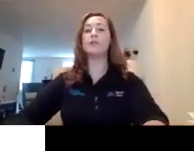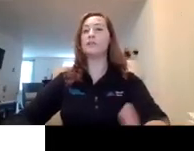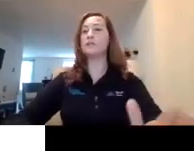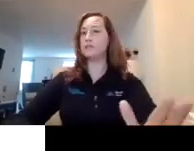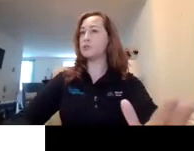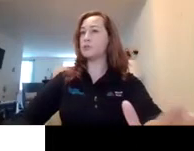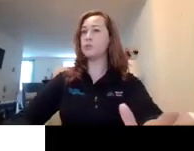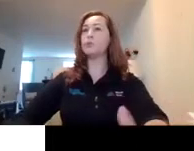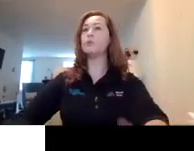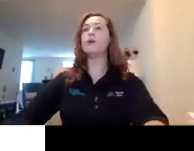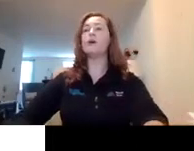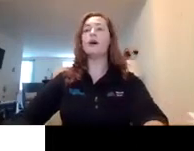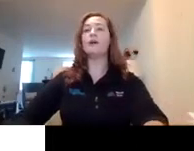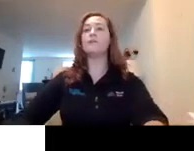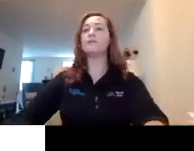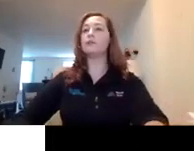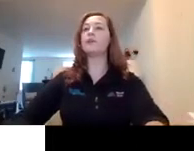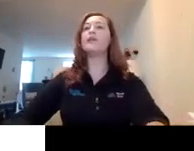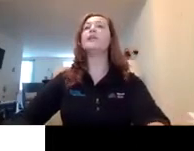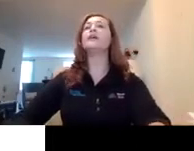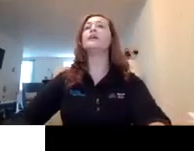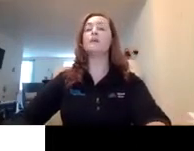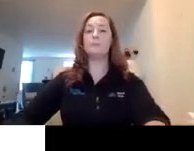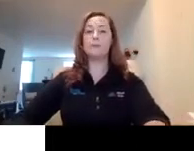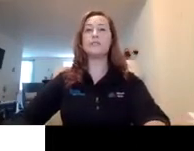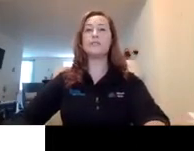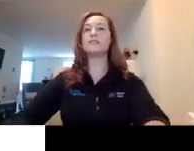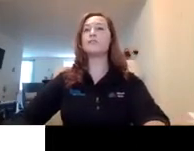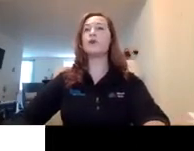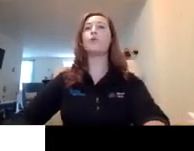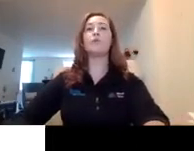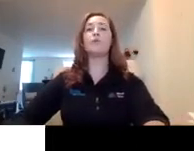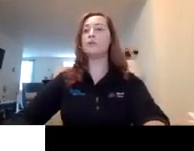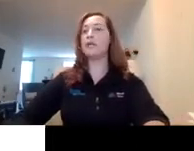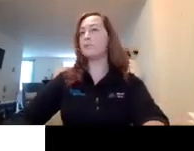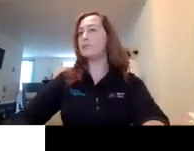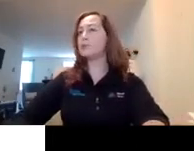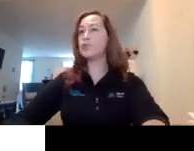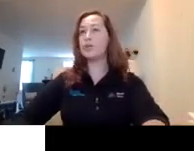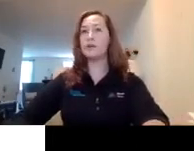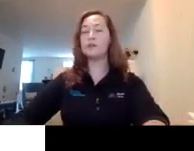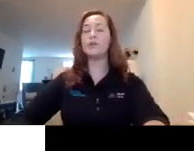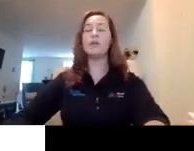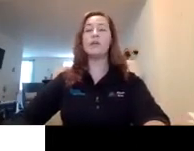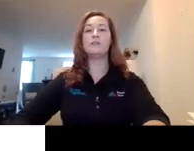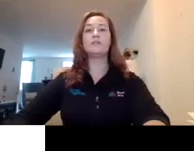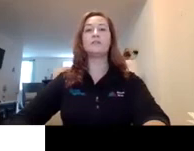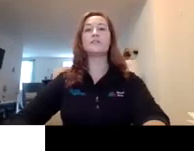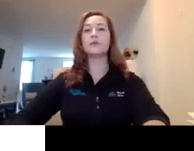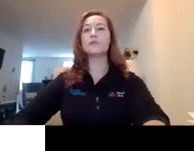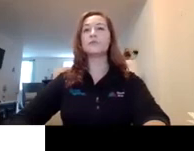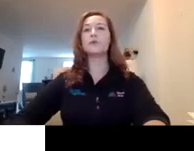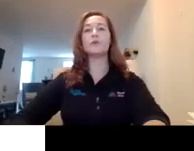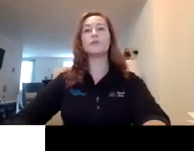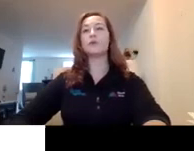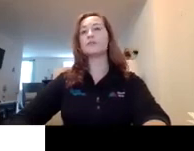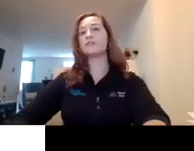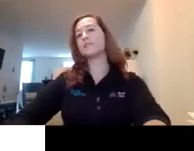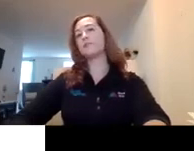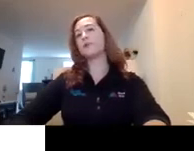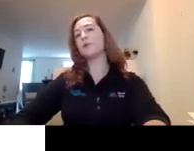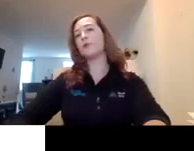you may need this tool, for your clinic, please let us know. We will be happy to share. This is